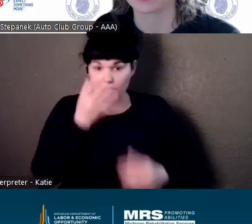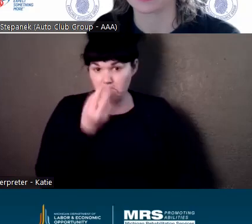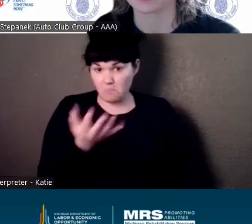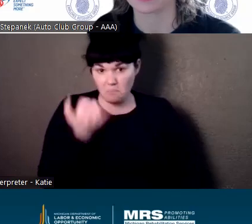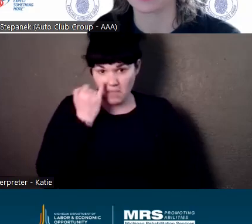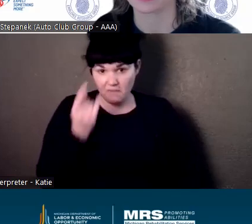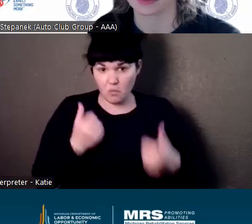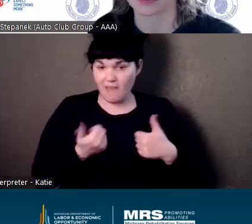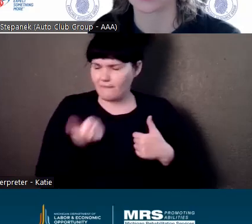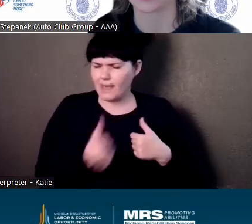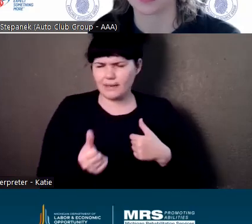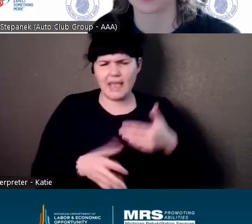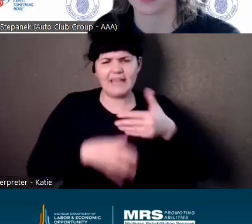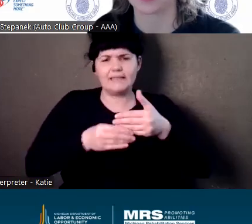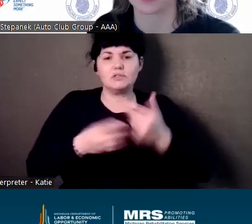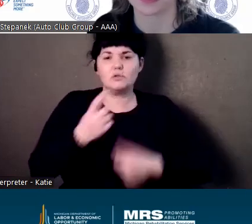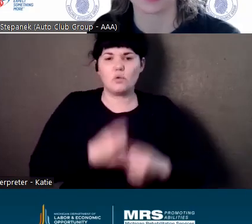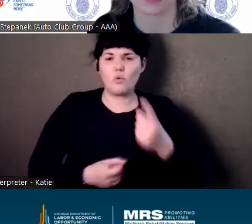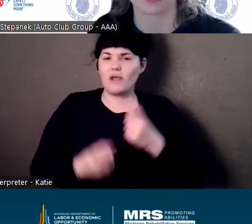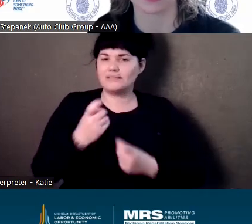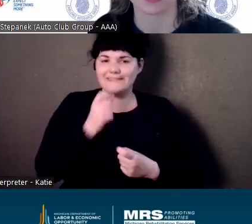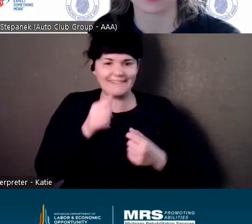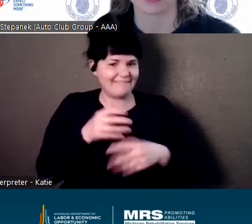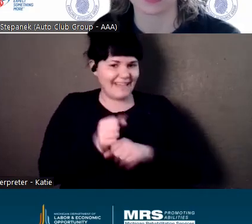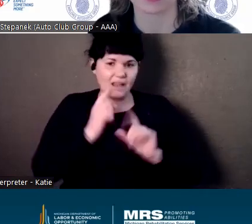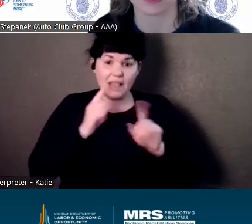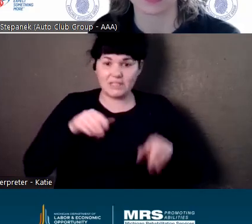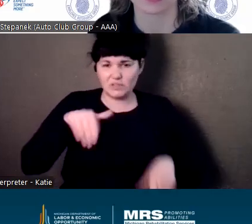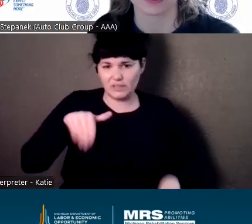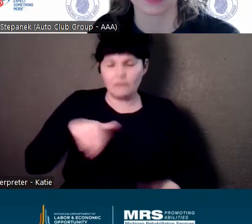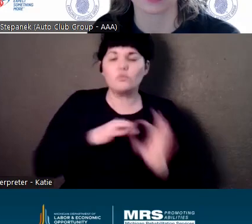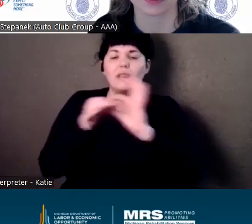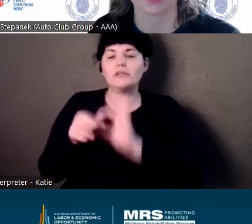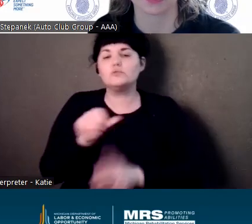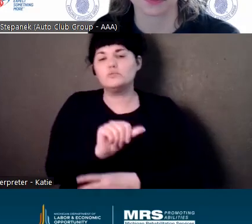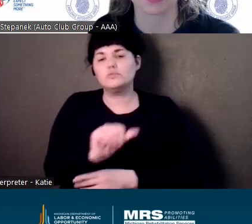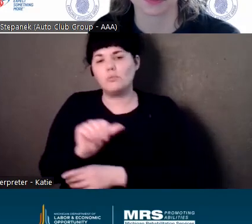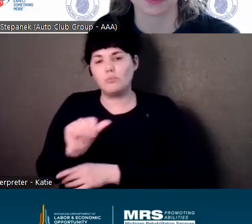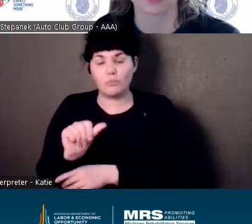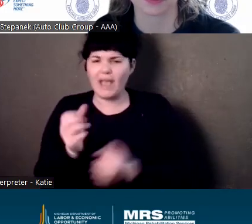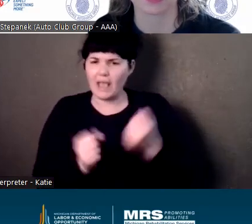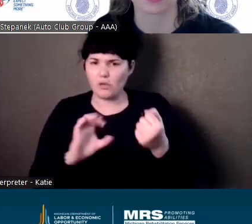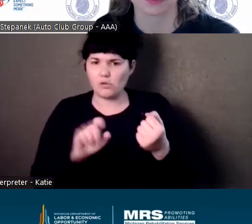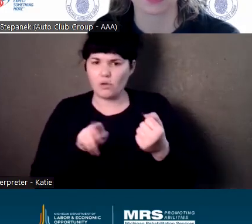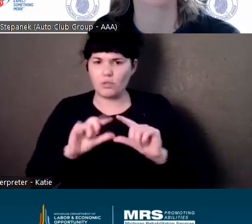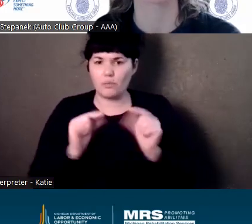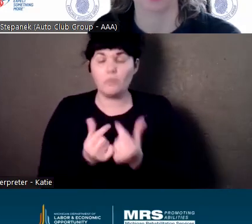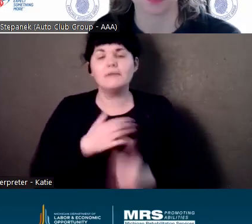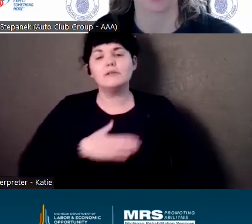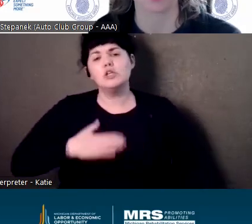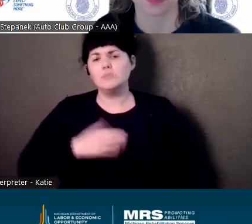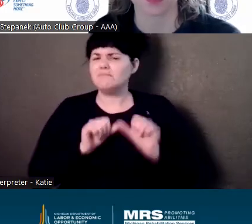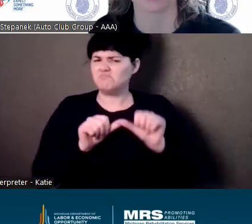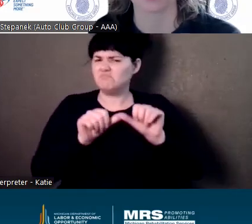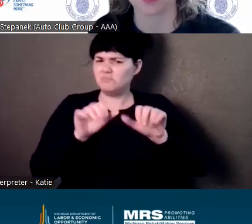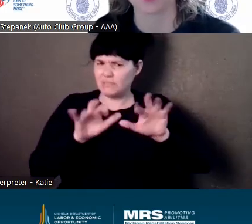additional questions that maybe were not answered related to AAA, the Auto Club group, please still put them in the Q&A, because remember, we